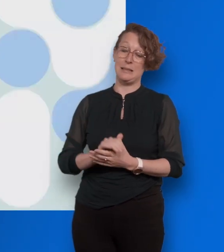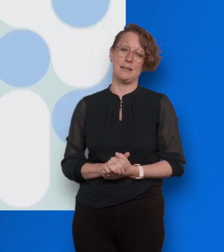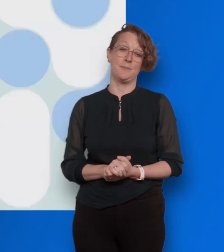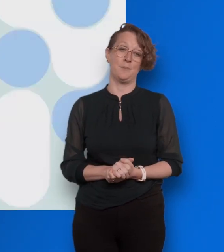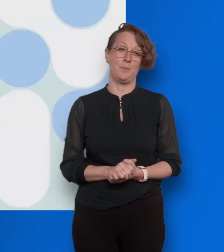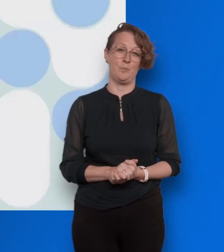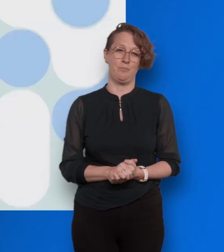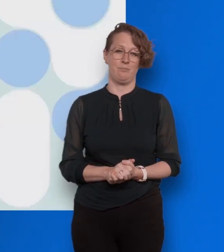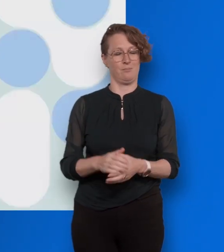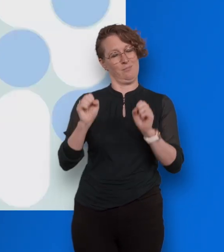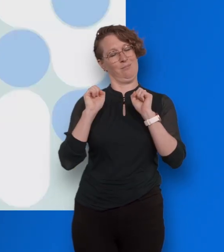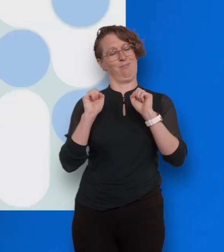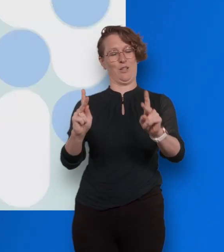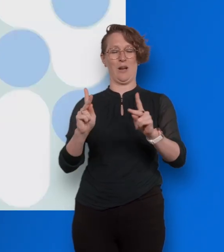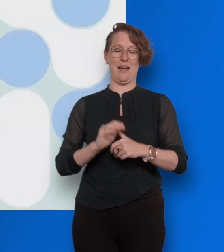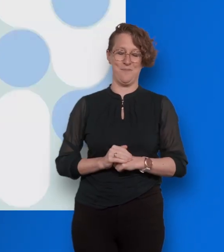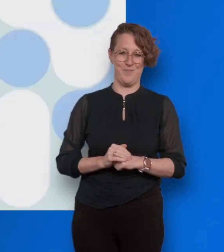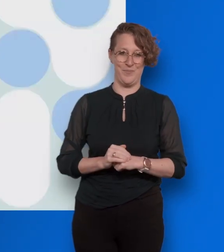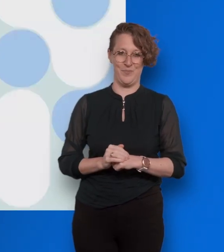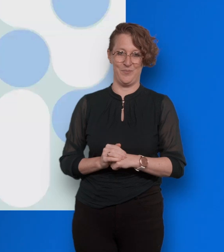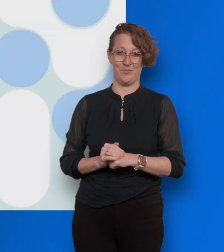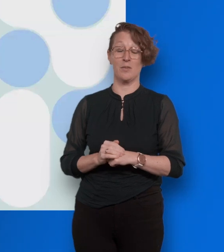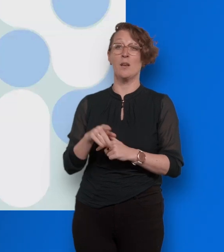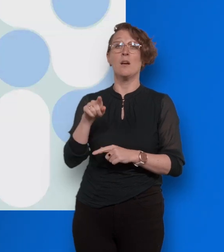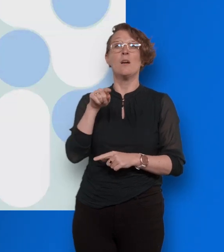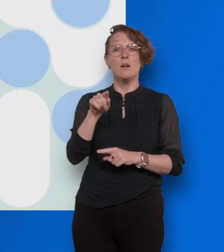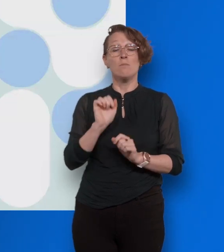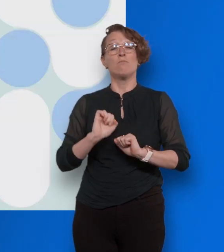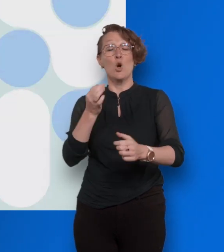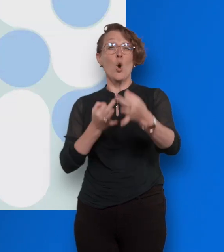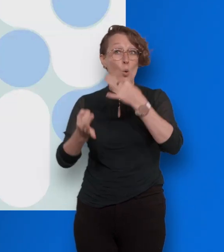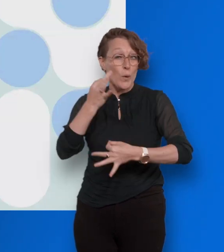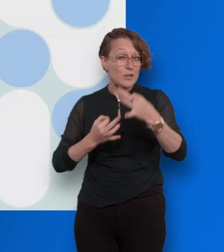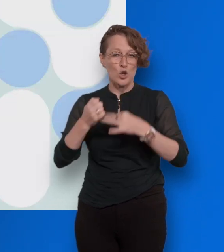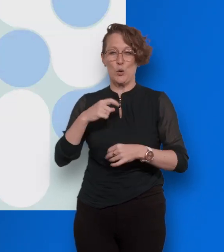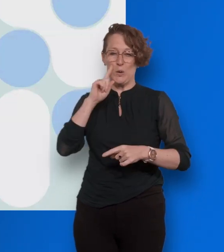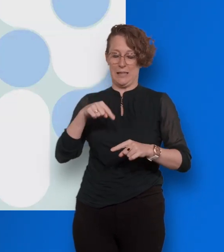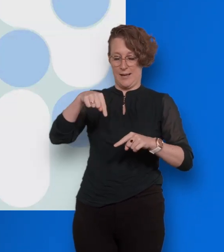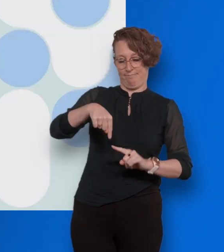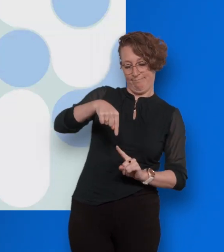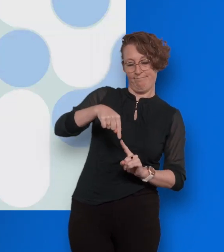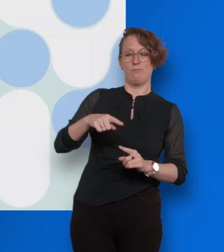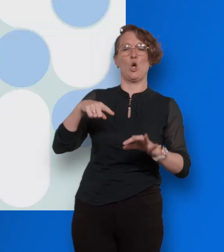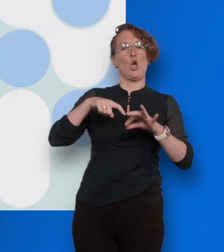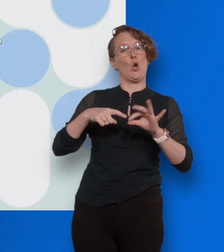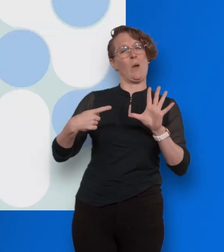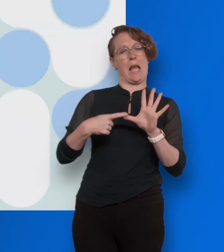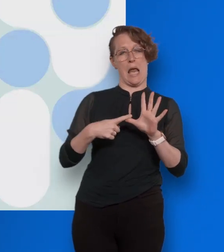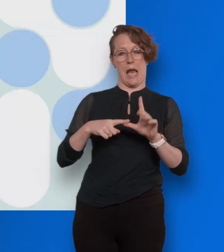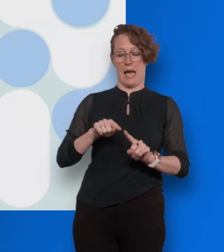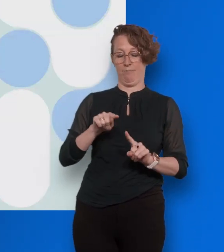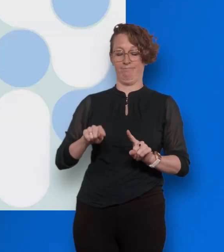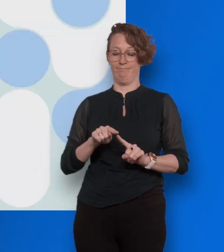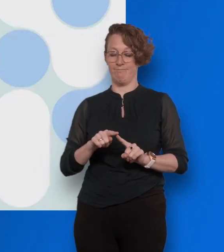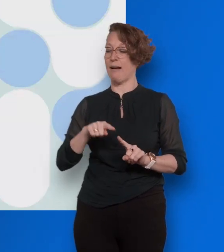Okay. So about the questions that you can ask, you can see a Q&A tab at the bottom, and you can